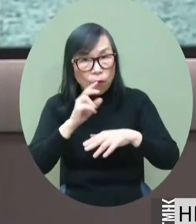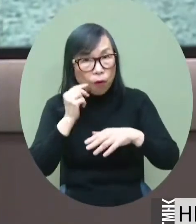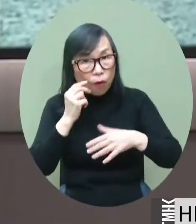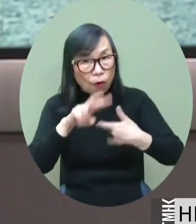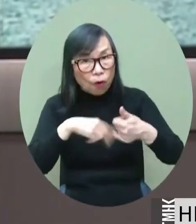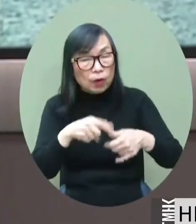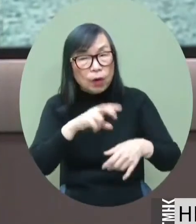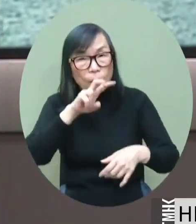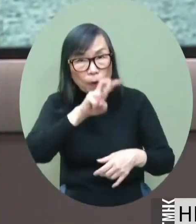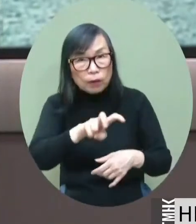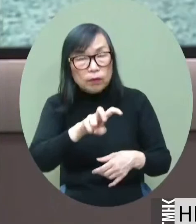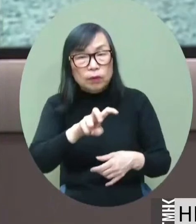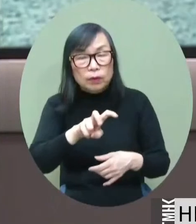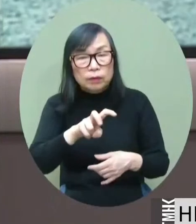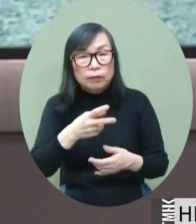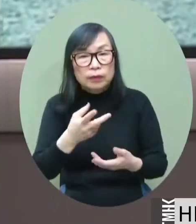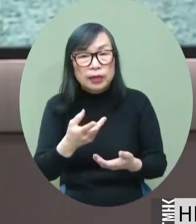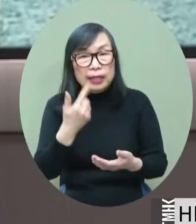again.